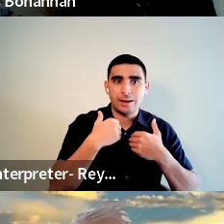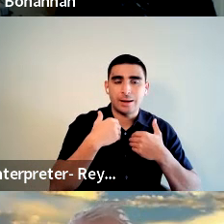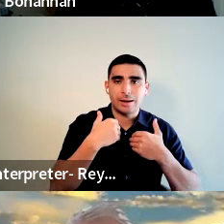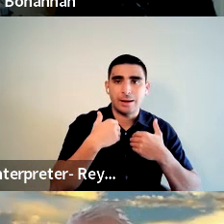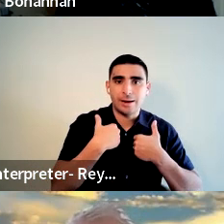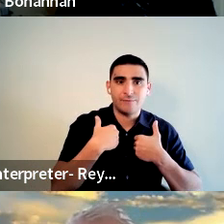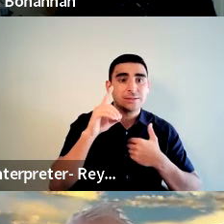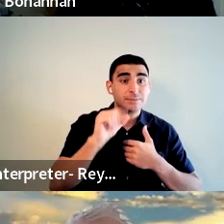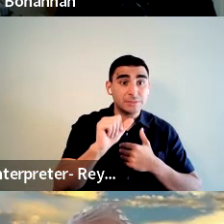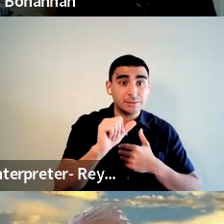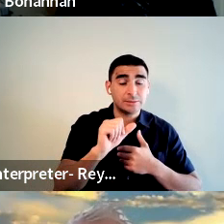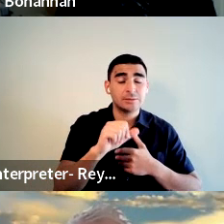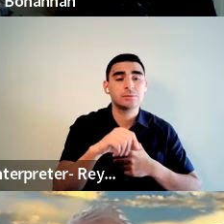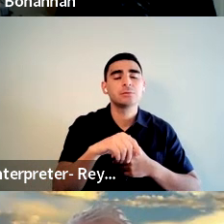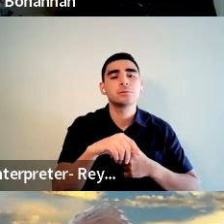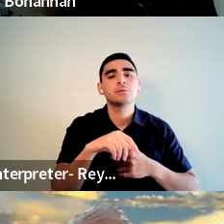this